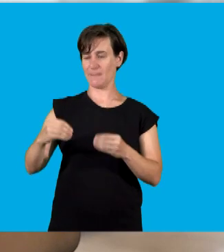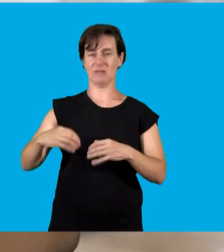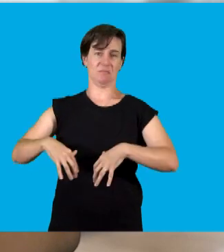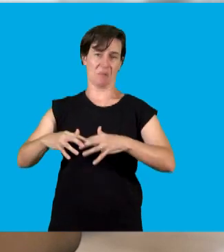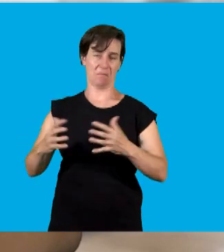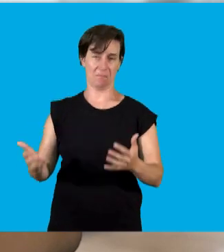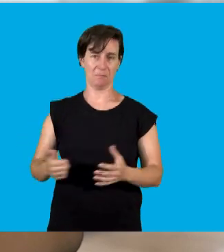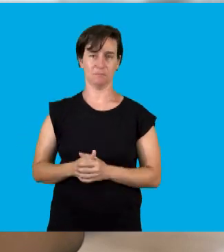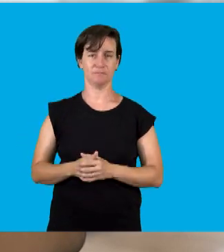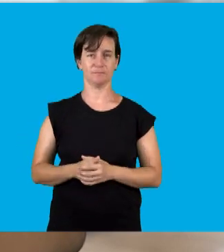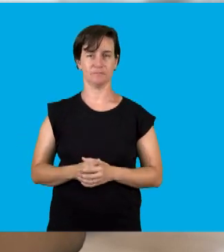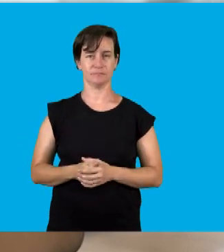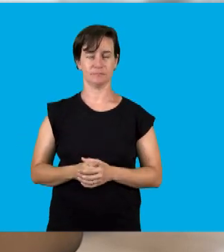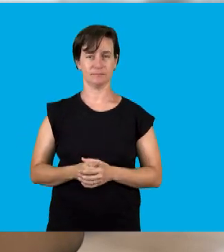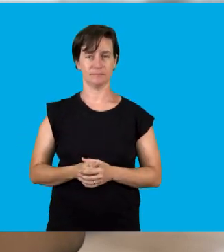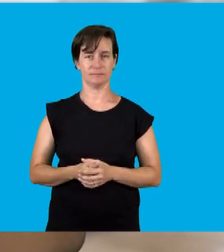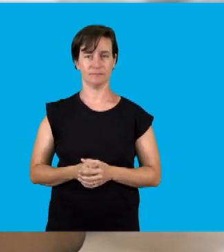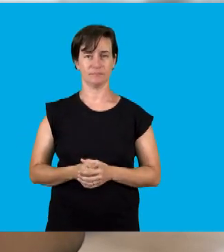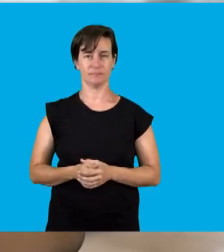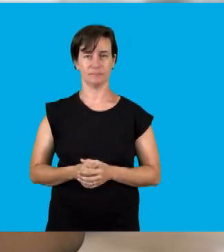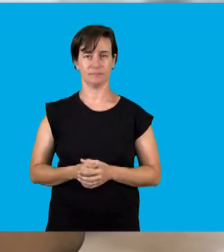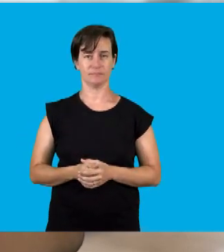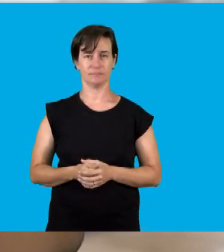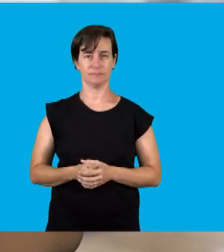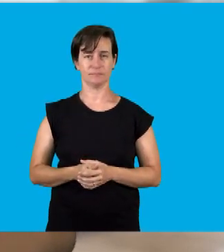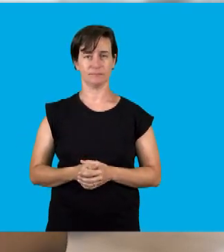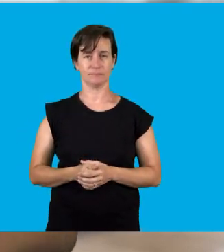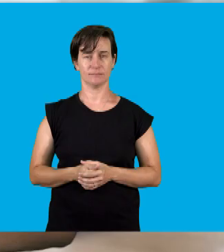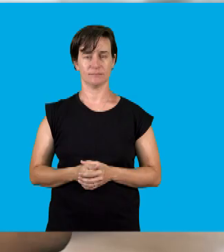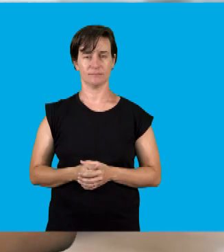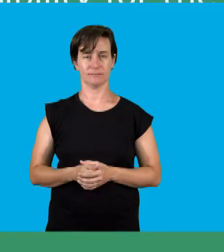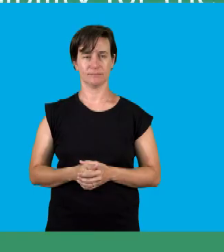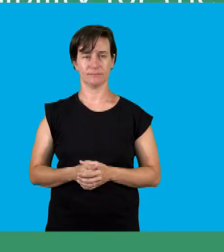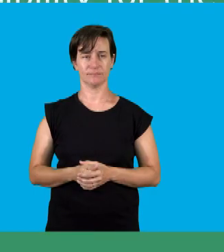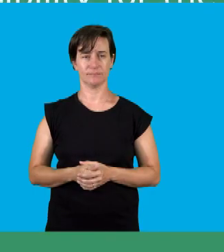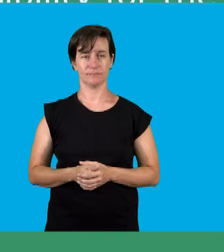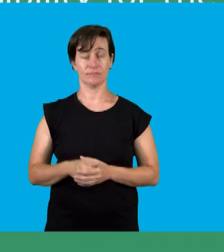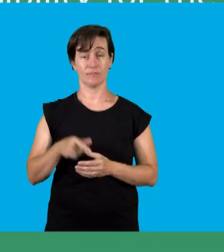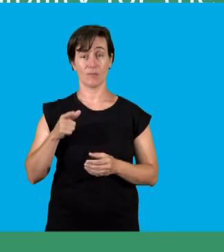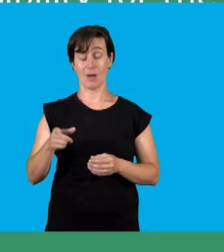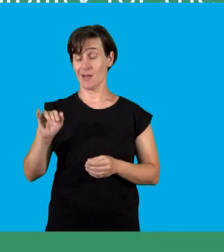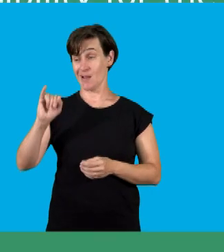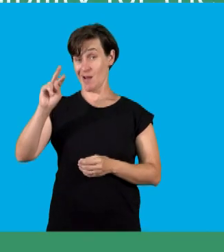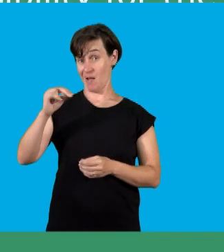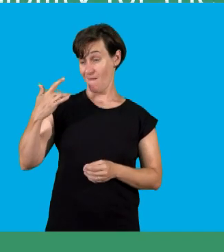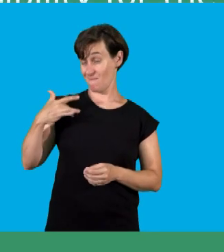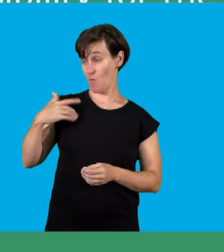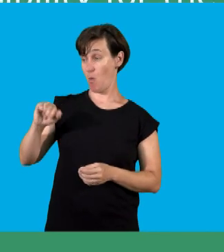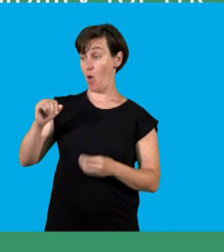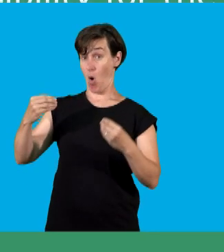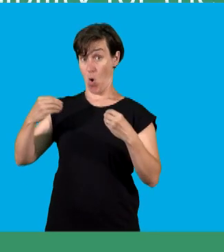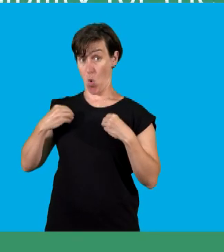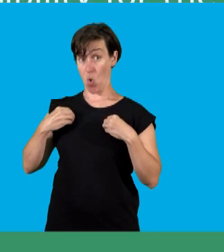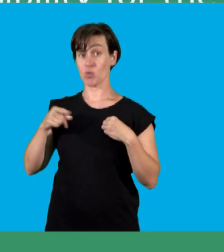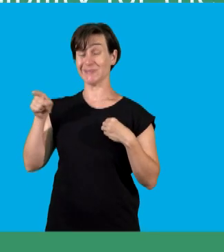started their businesses. So they fall under the informal sector. Owners of businesses in the informal